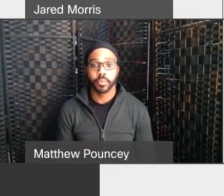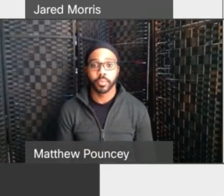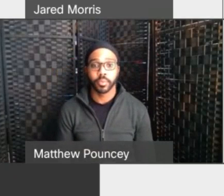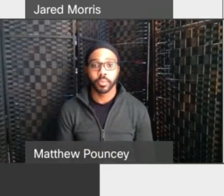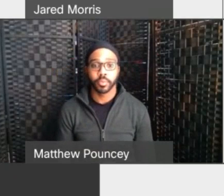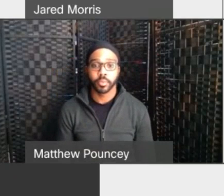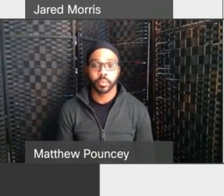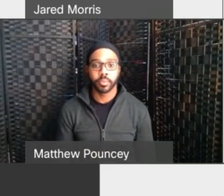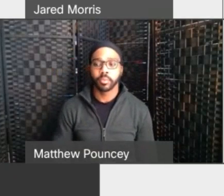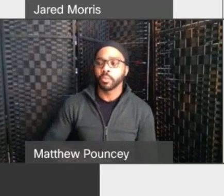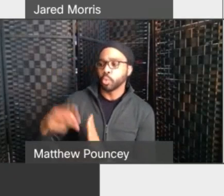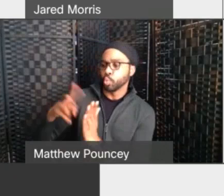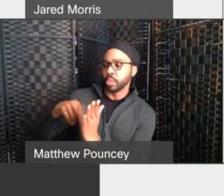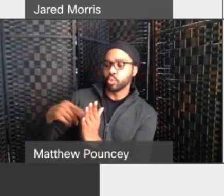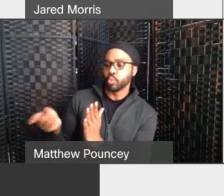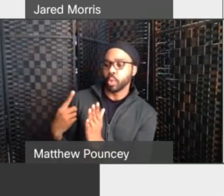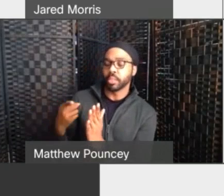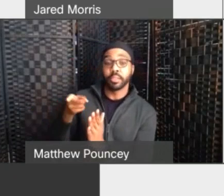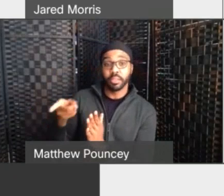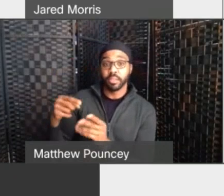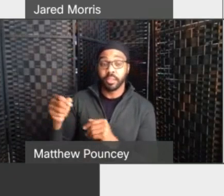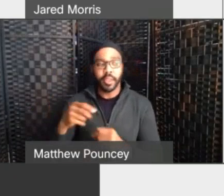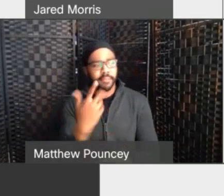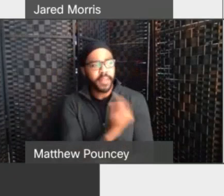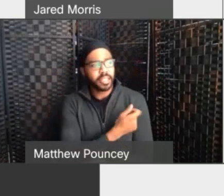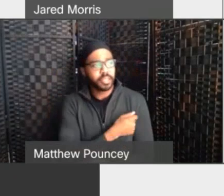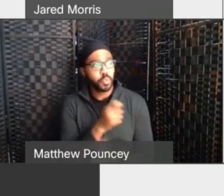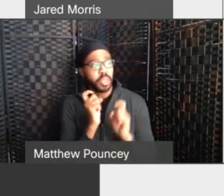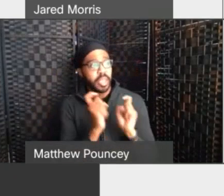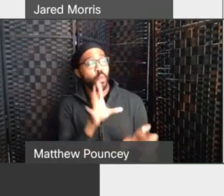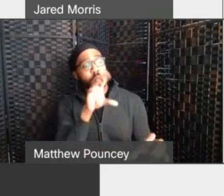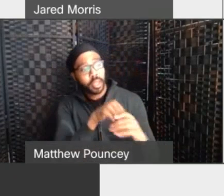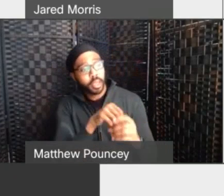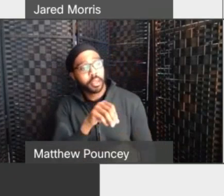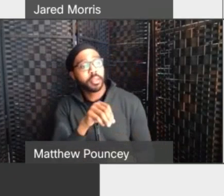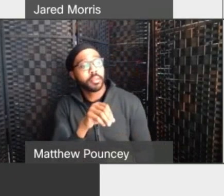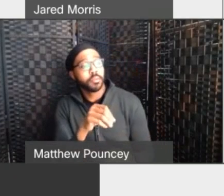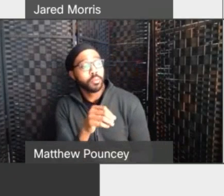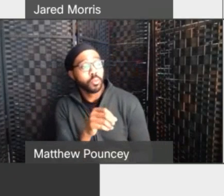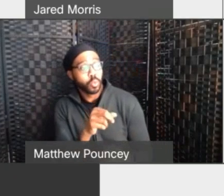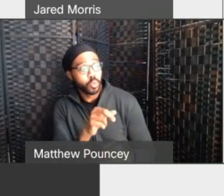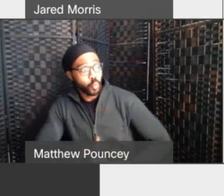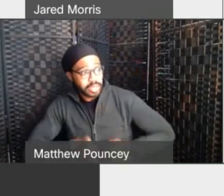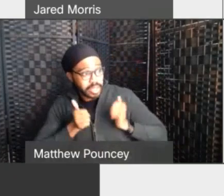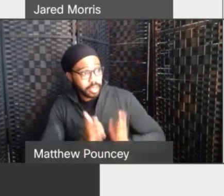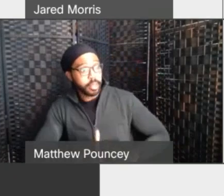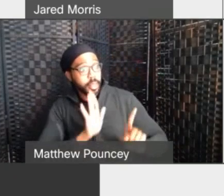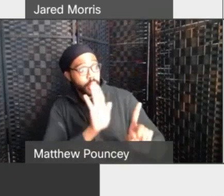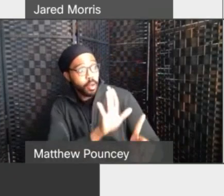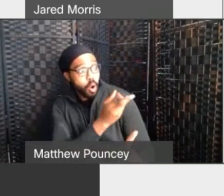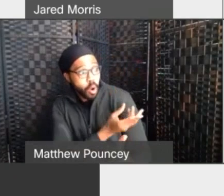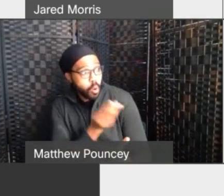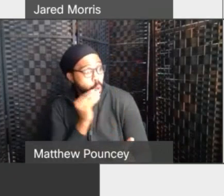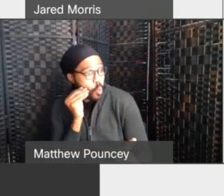Will the vaccine be given at residential habilitation homes, or will they go out to get them? Just